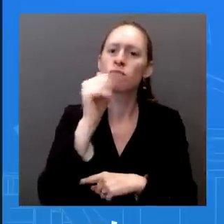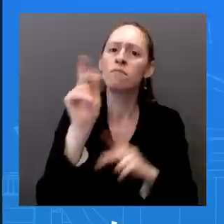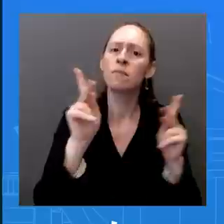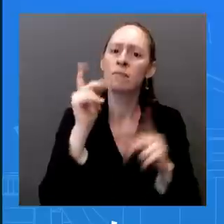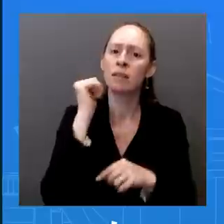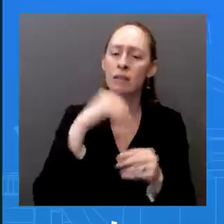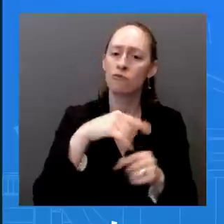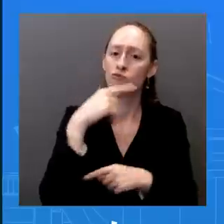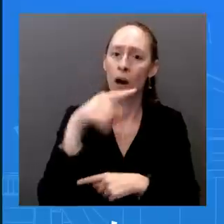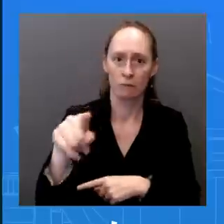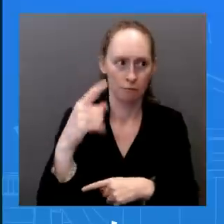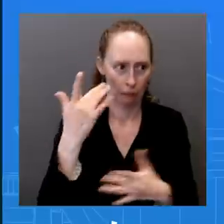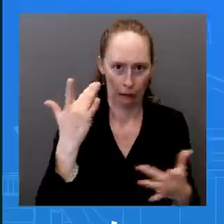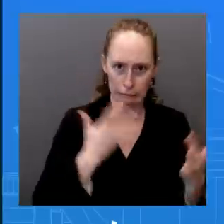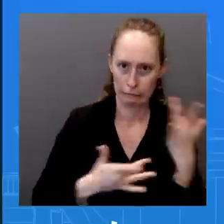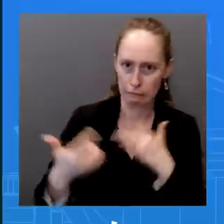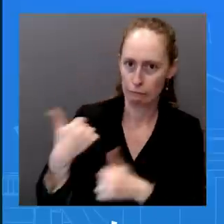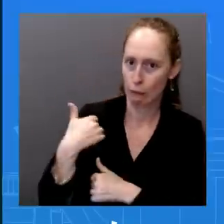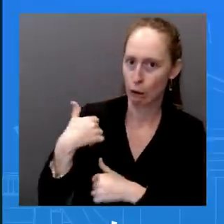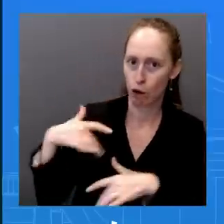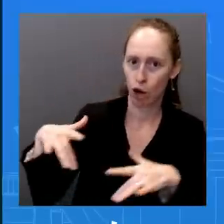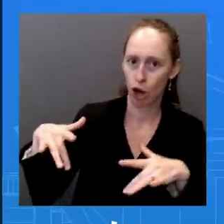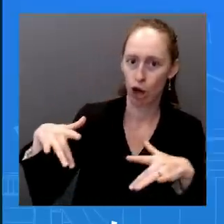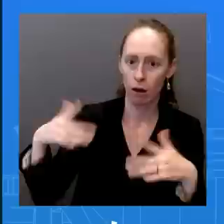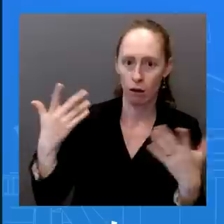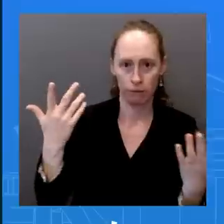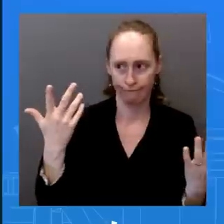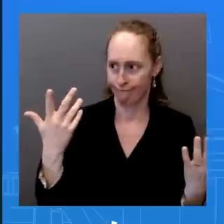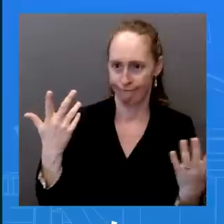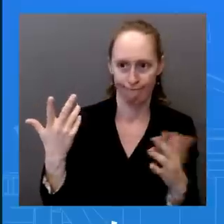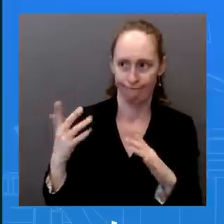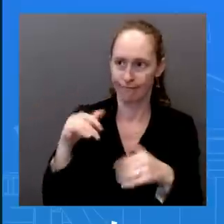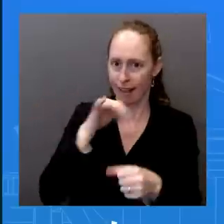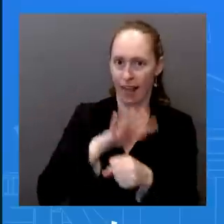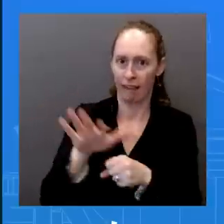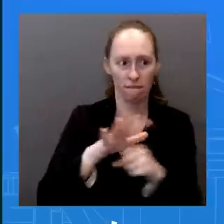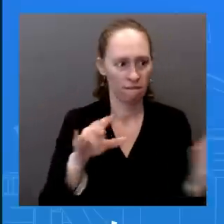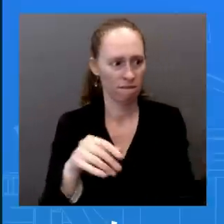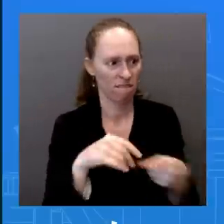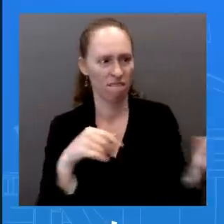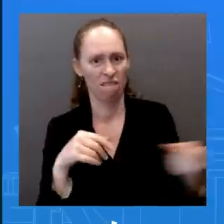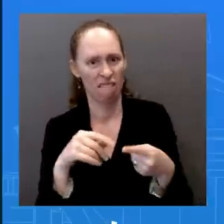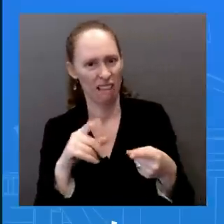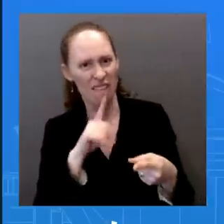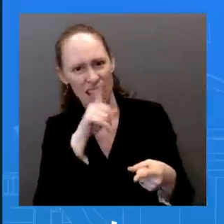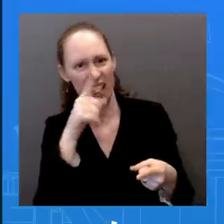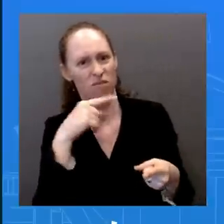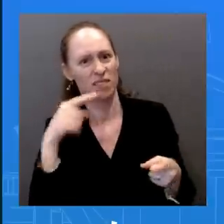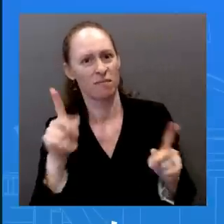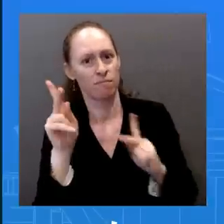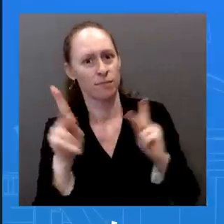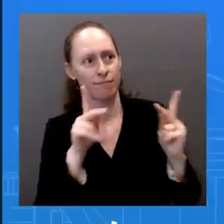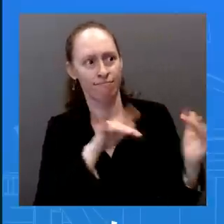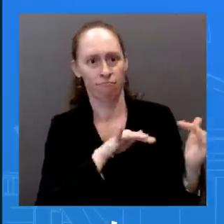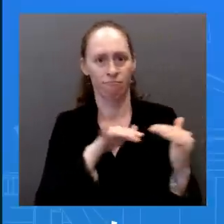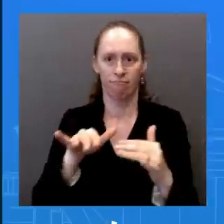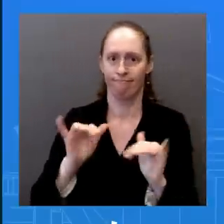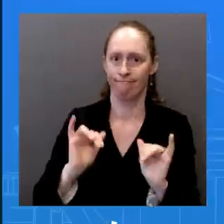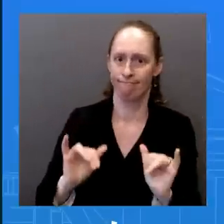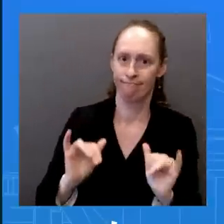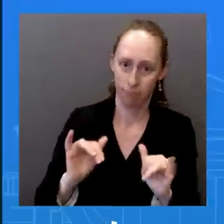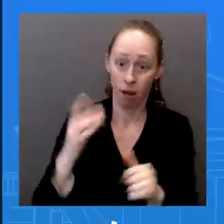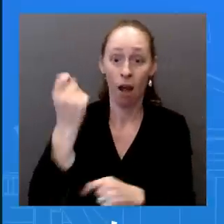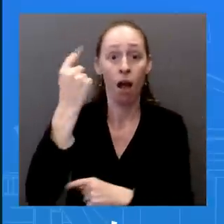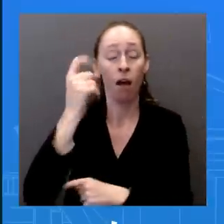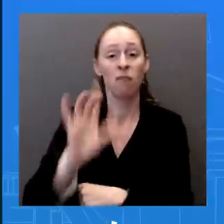the success that Ukraine has had on the battlefield, particularly in the Northeast, but even pushing into other parts of